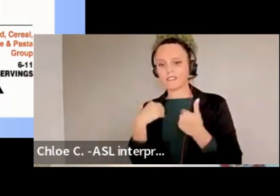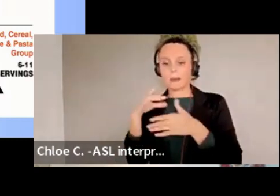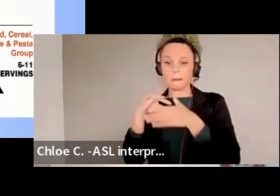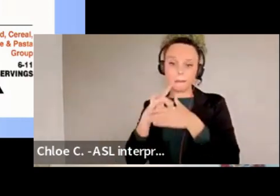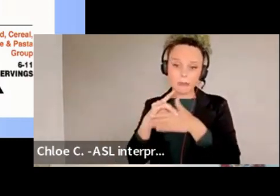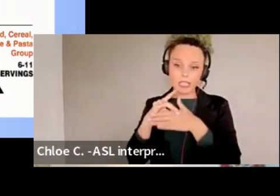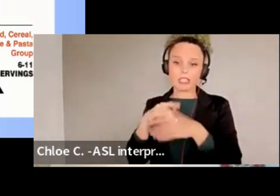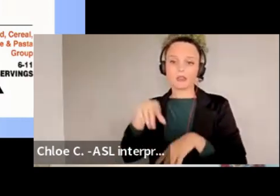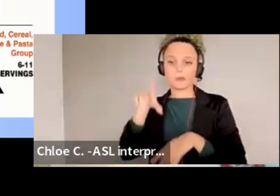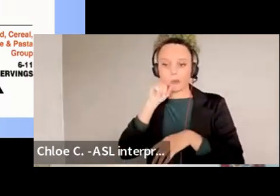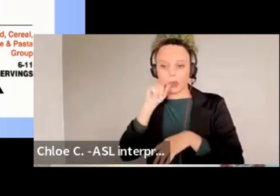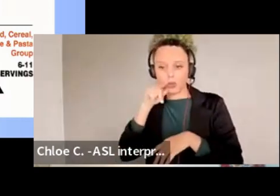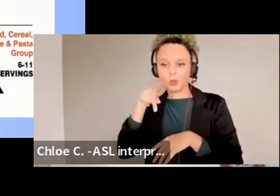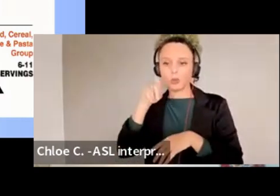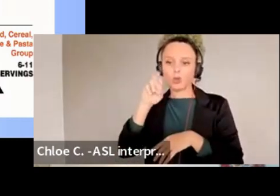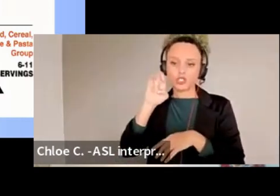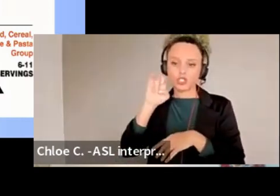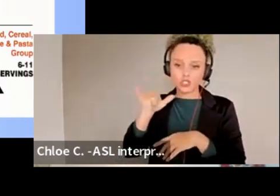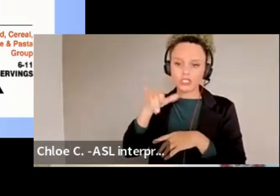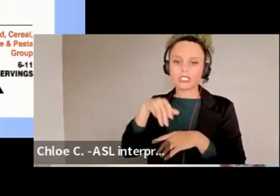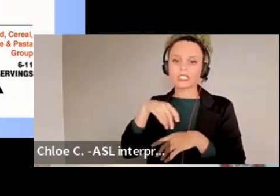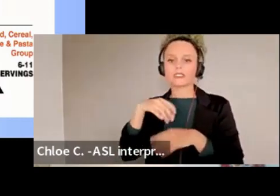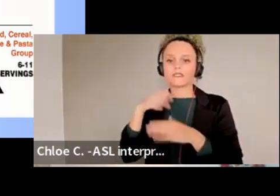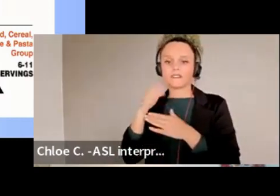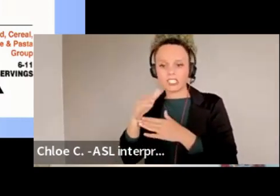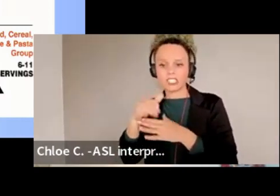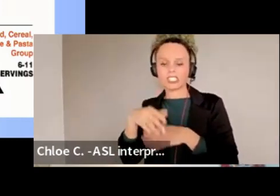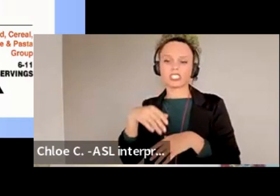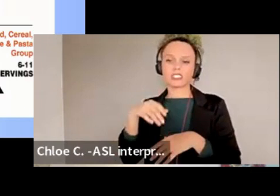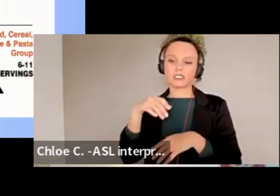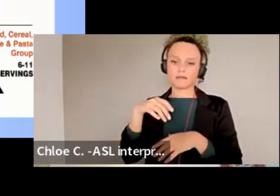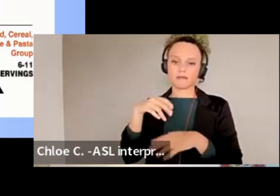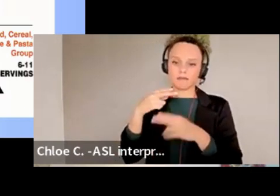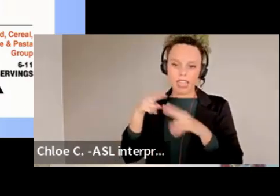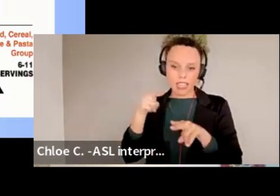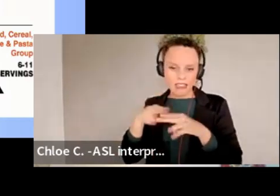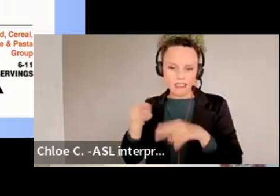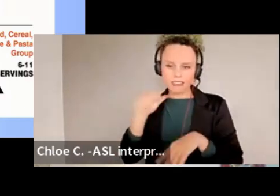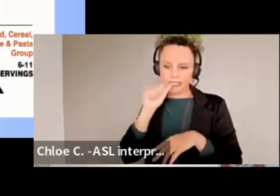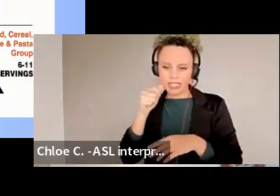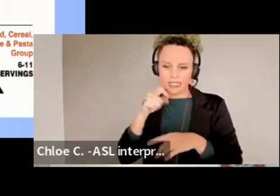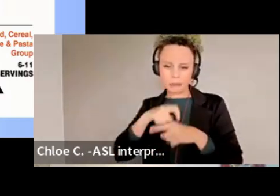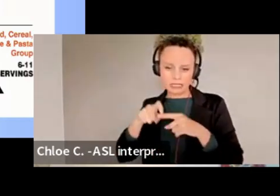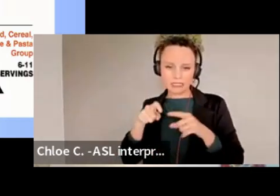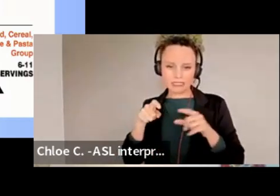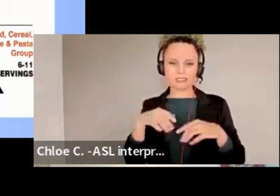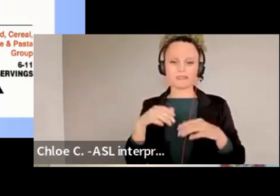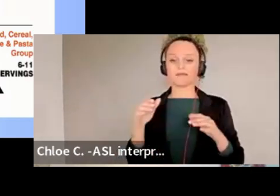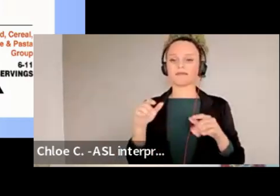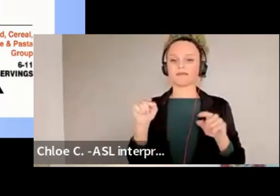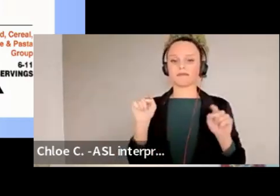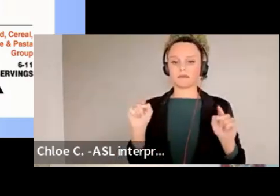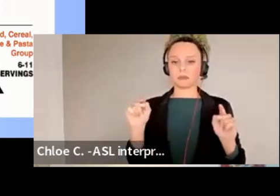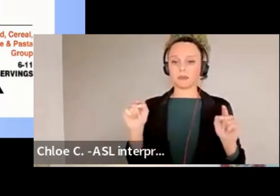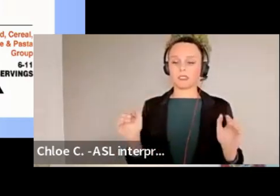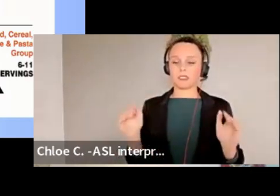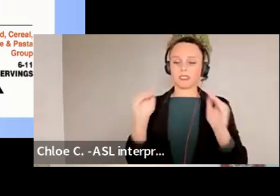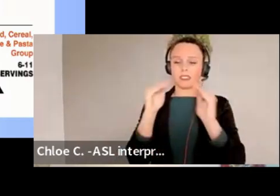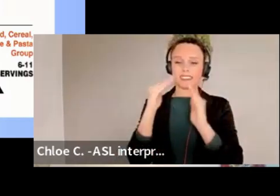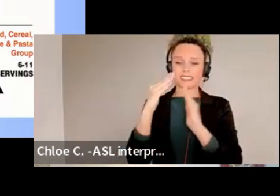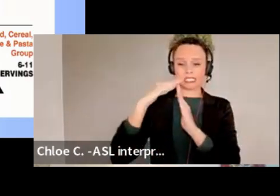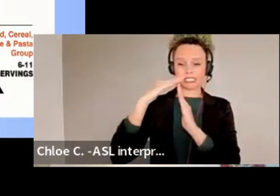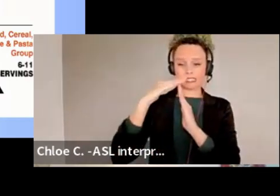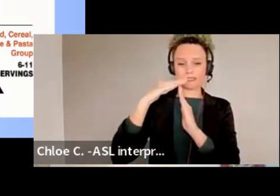its milk, yogurt, and cheese group, and then your meat, poultry, fish, eggs,